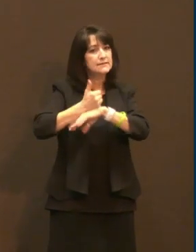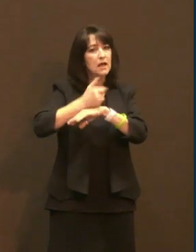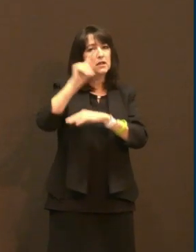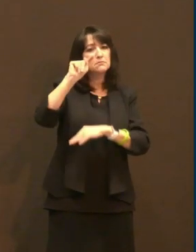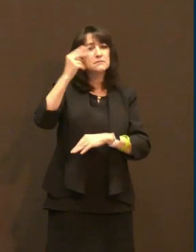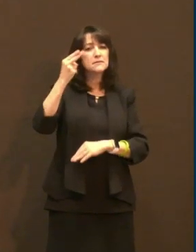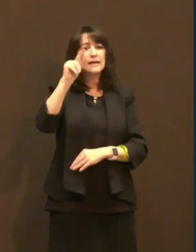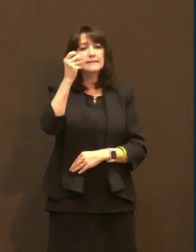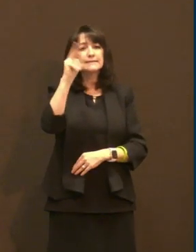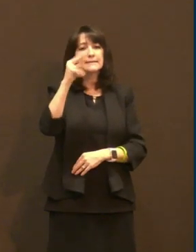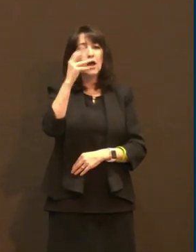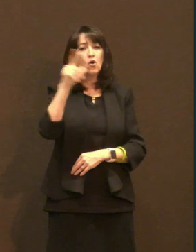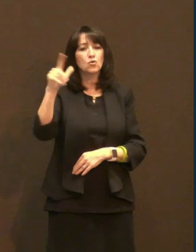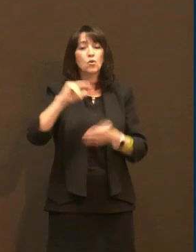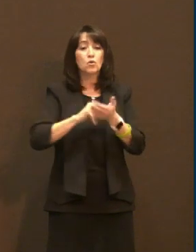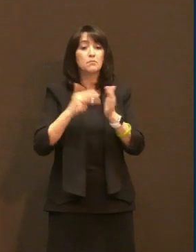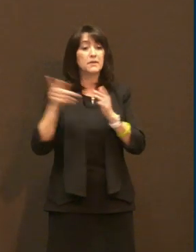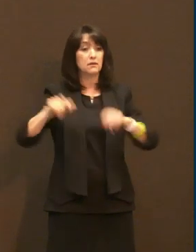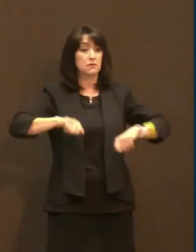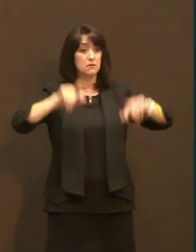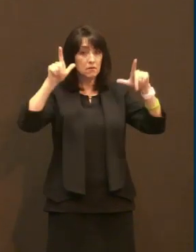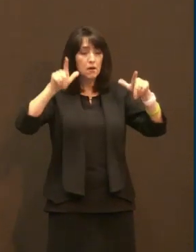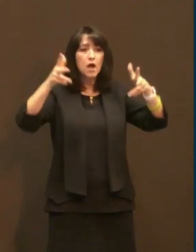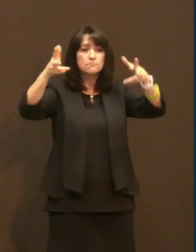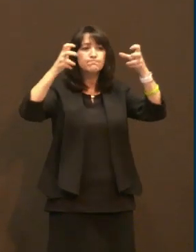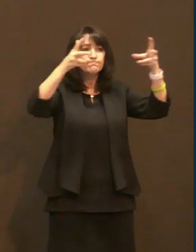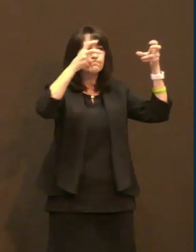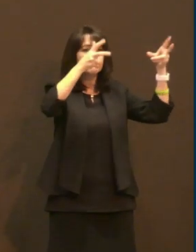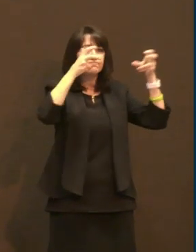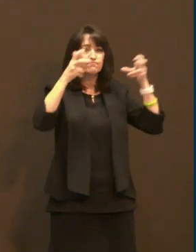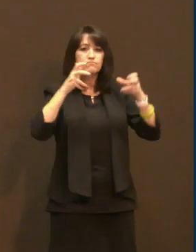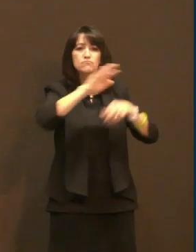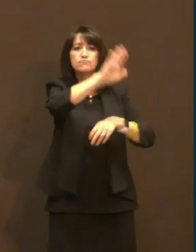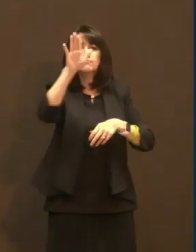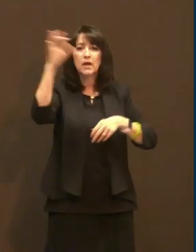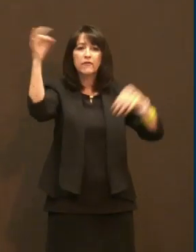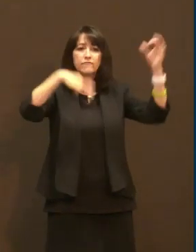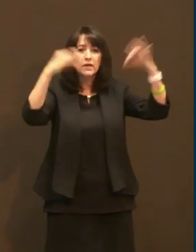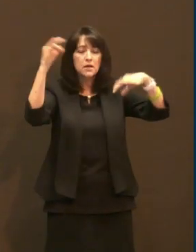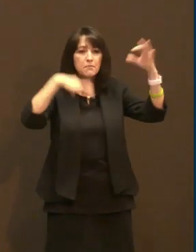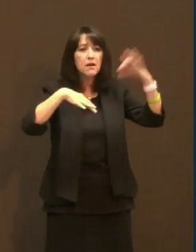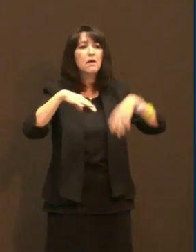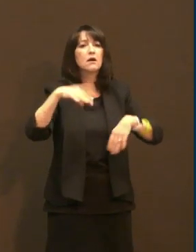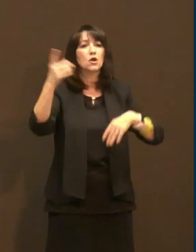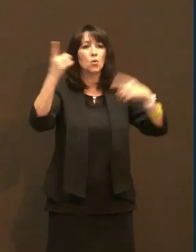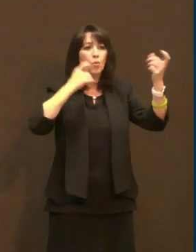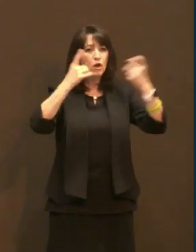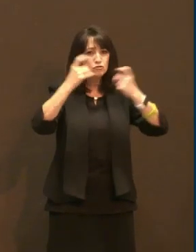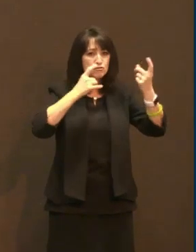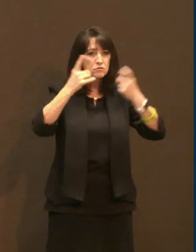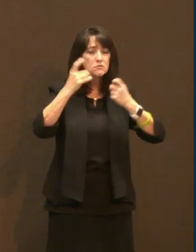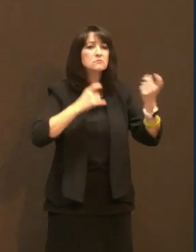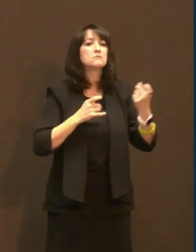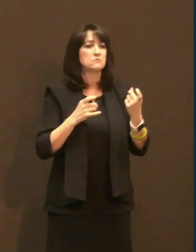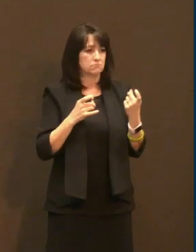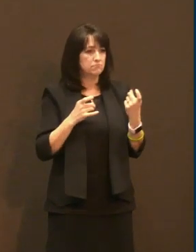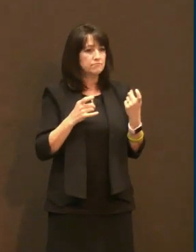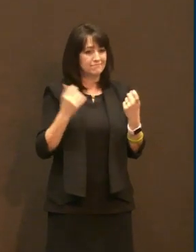we assist businesses as they begin to reopen. A question and a concern that I think has come up on almost every town hall